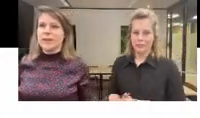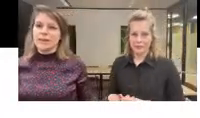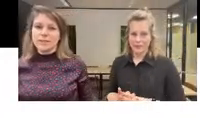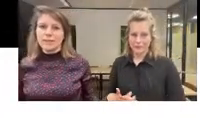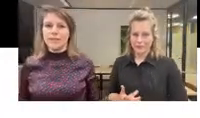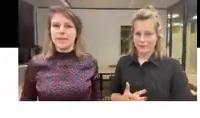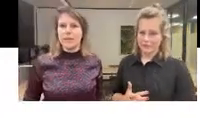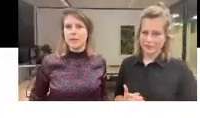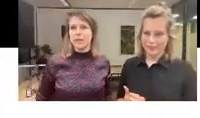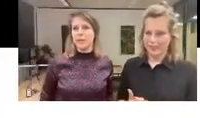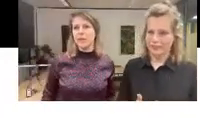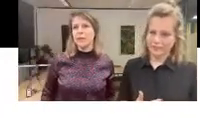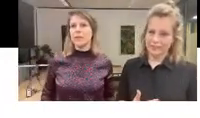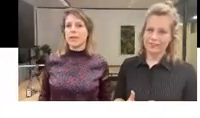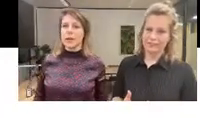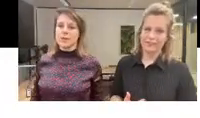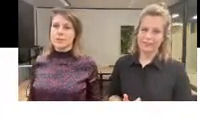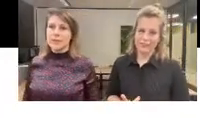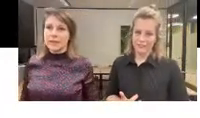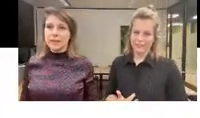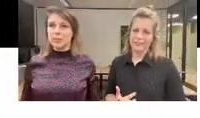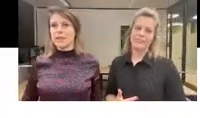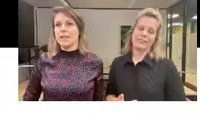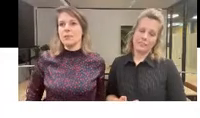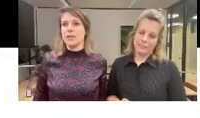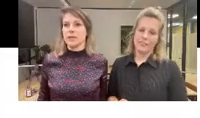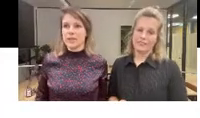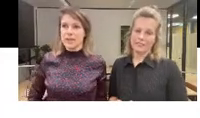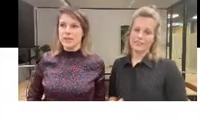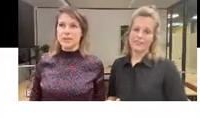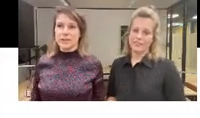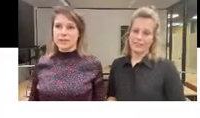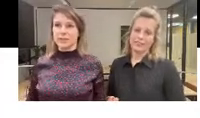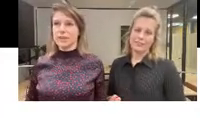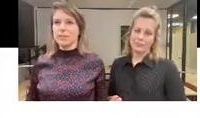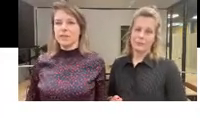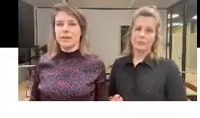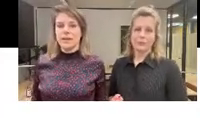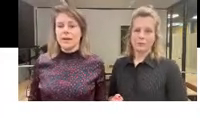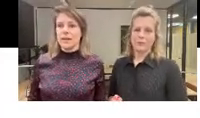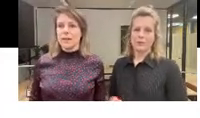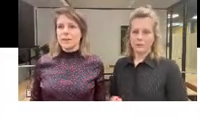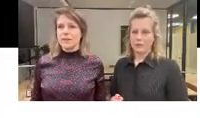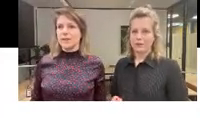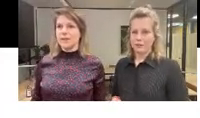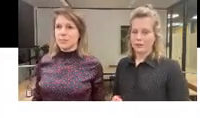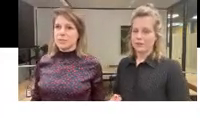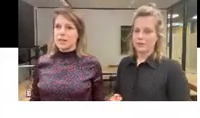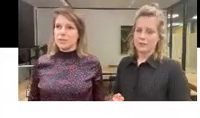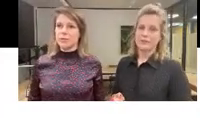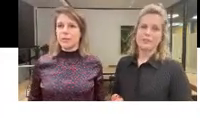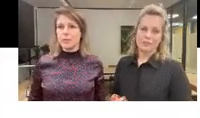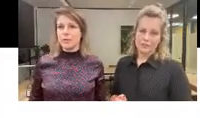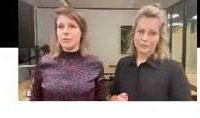video. On this video, you see the beautiful grounds of the clinic where the young people stayed during their treatment. And you can see some